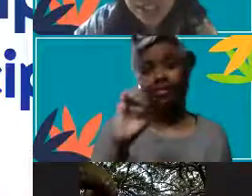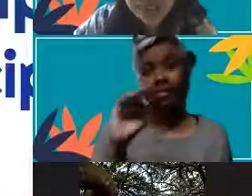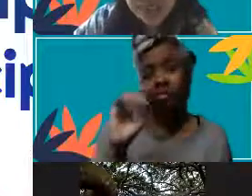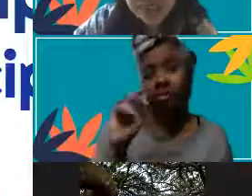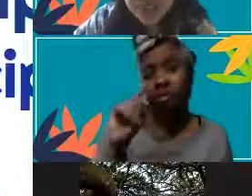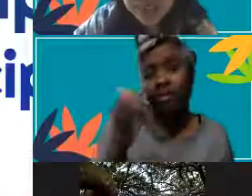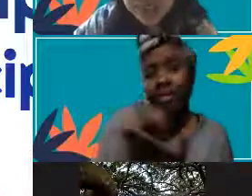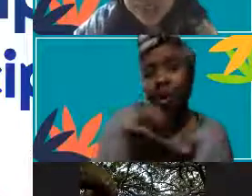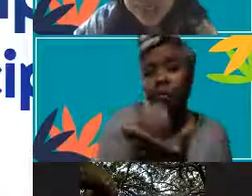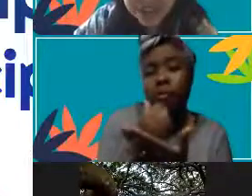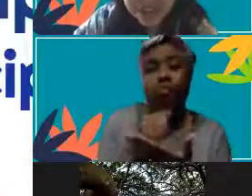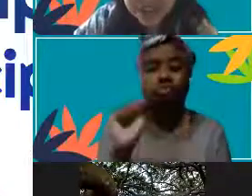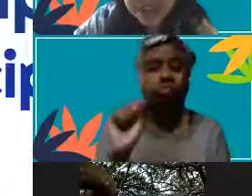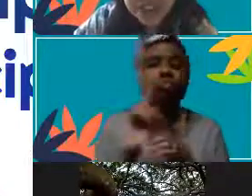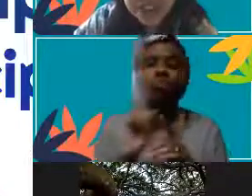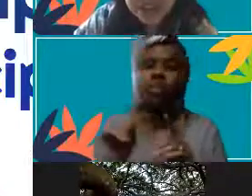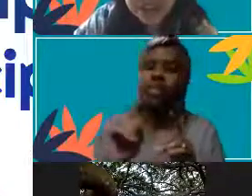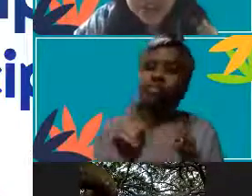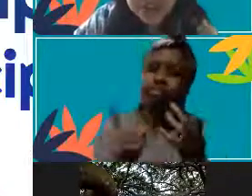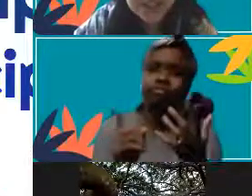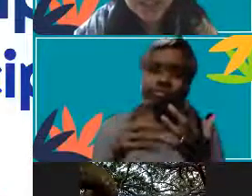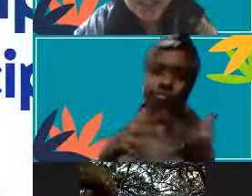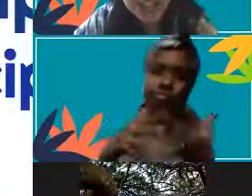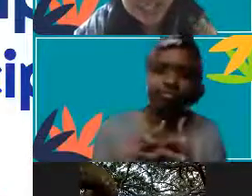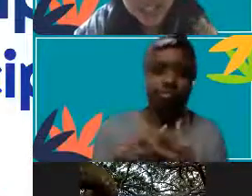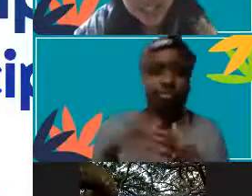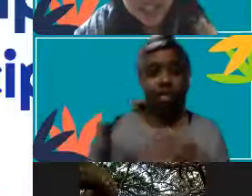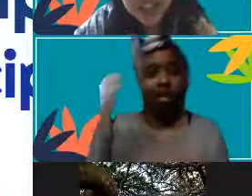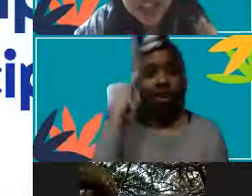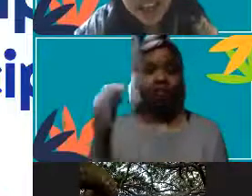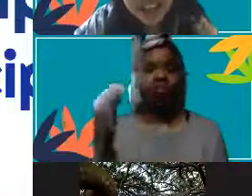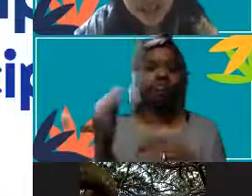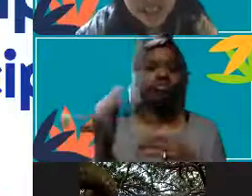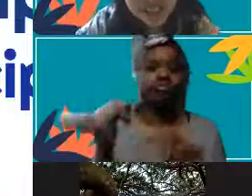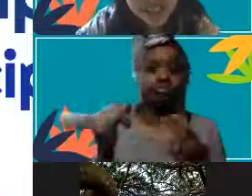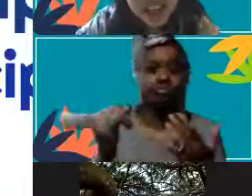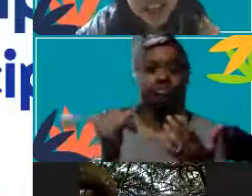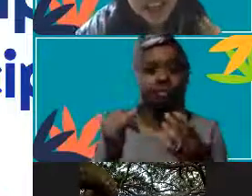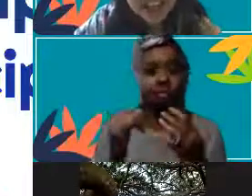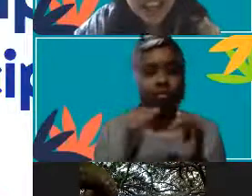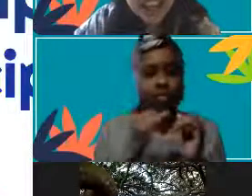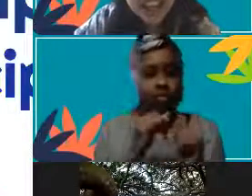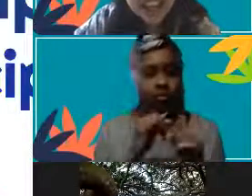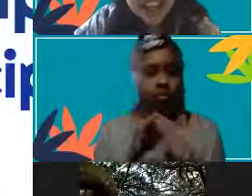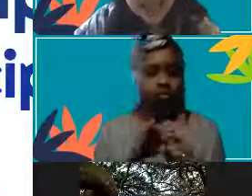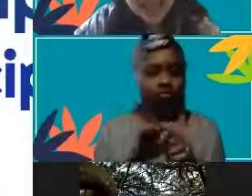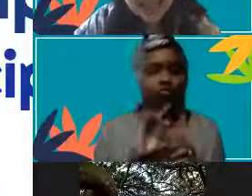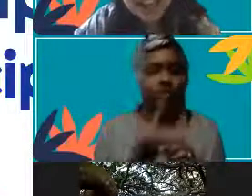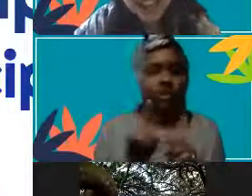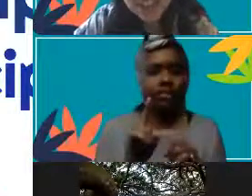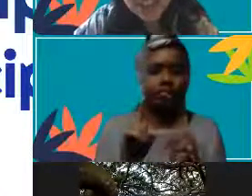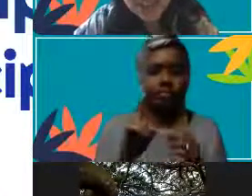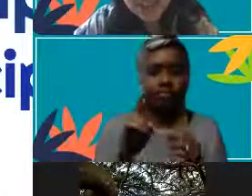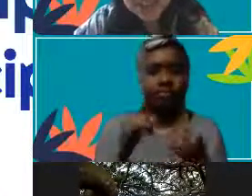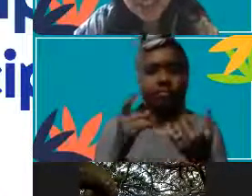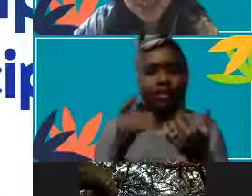extractive economic policy founded in the ideology of individualization, isolation, and